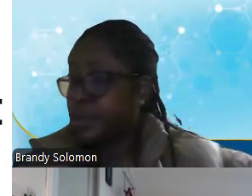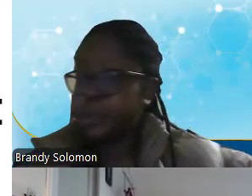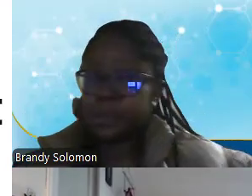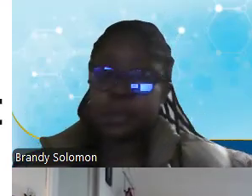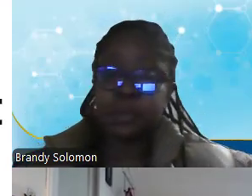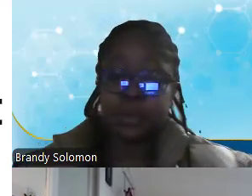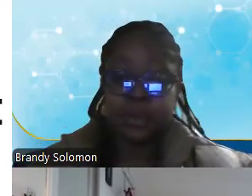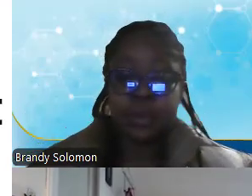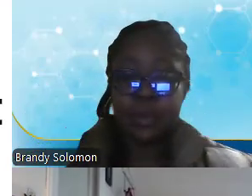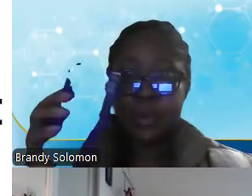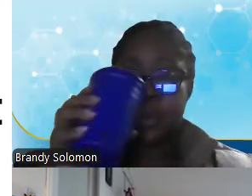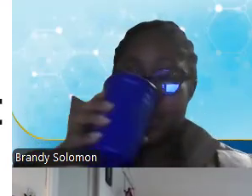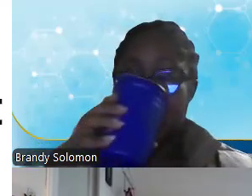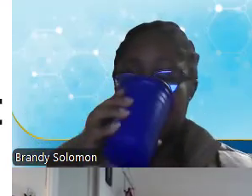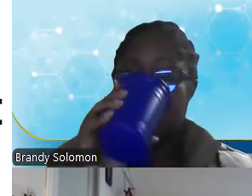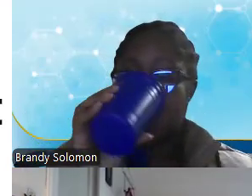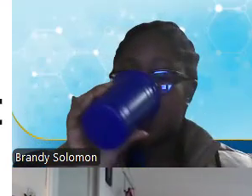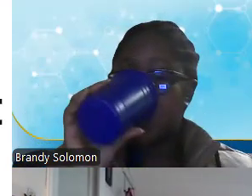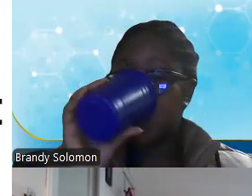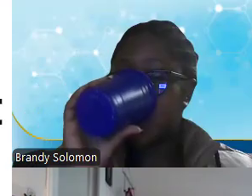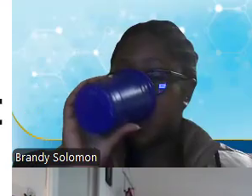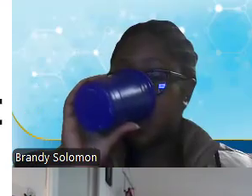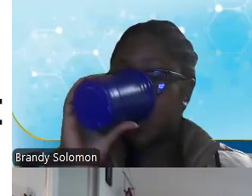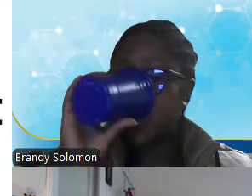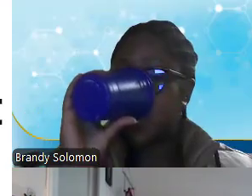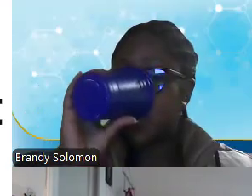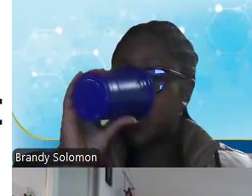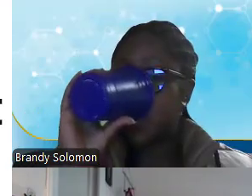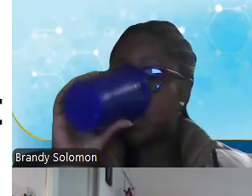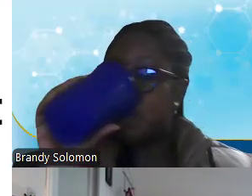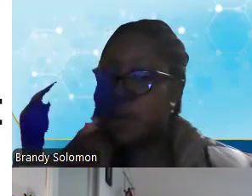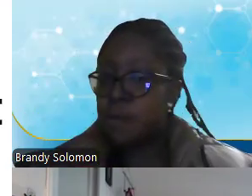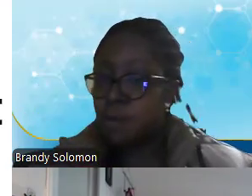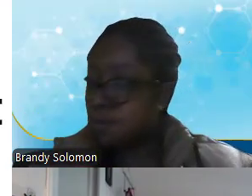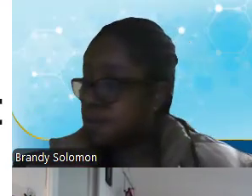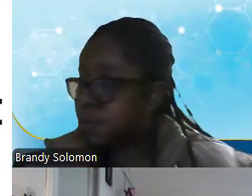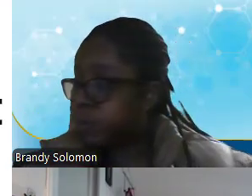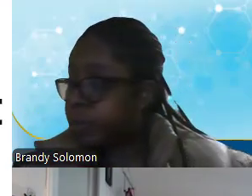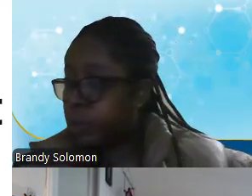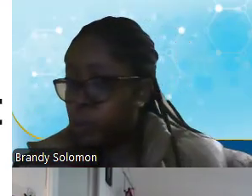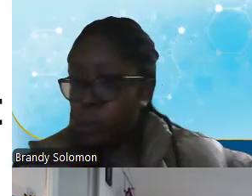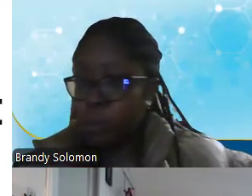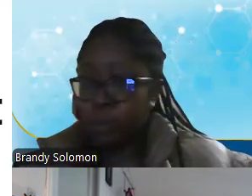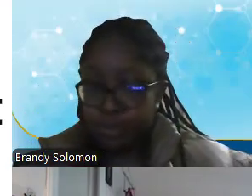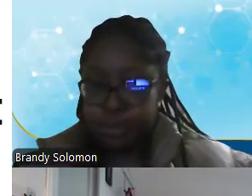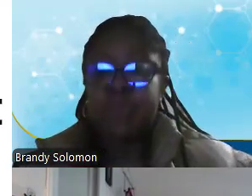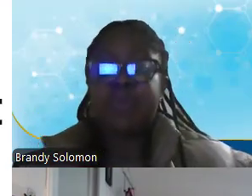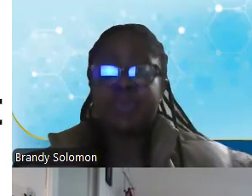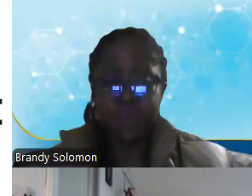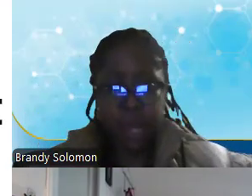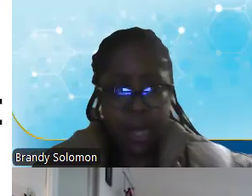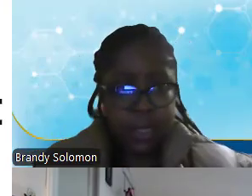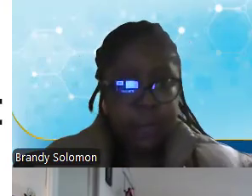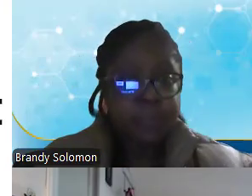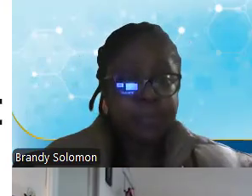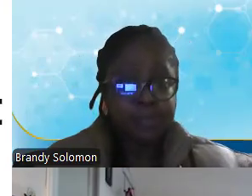But if you're wondering, does has our program been recognized? And the answer is yes.